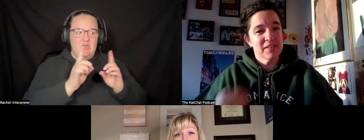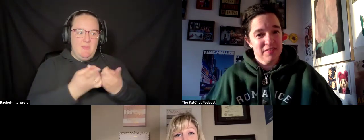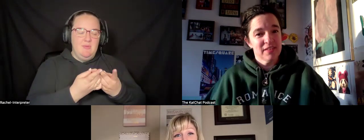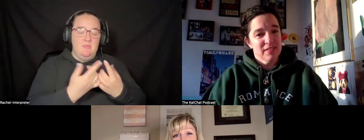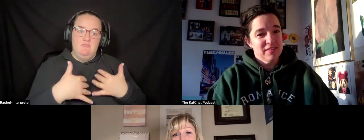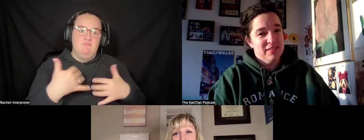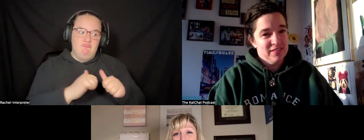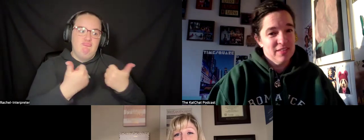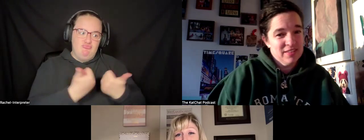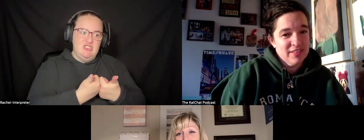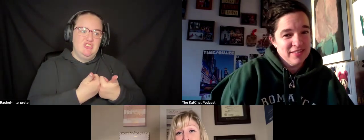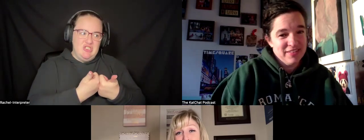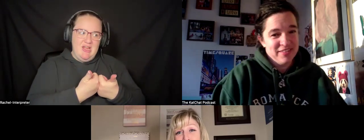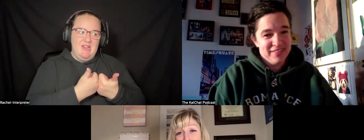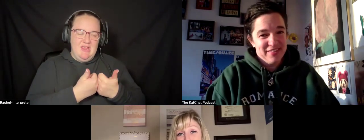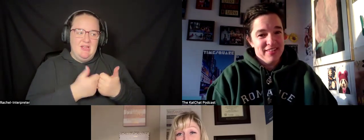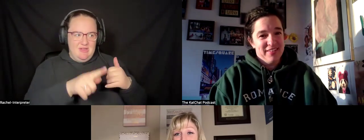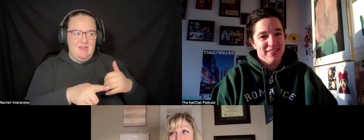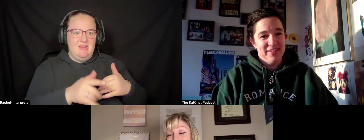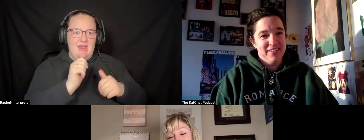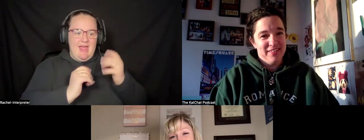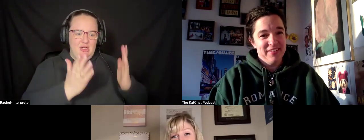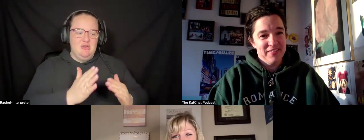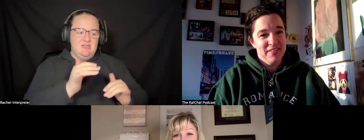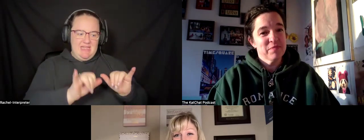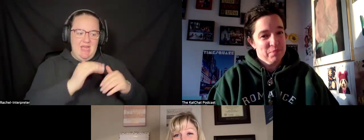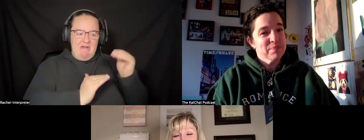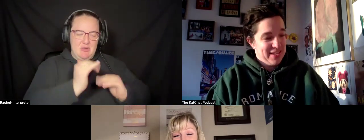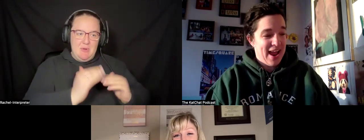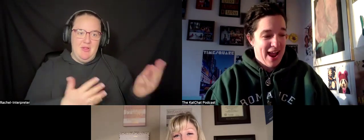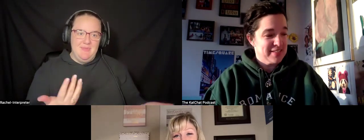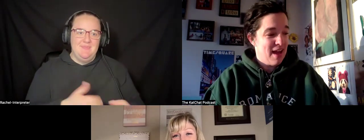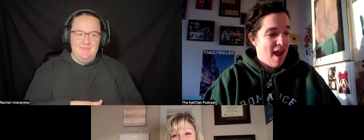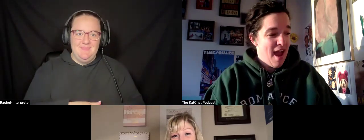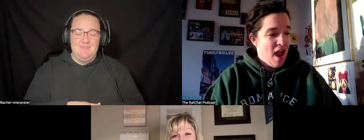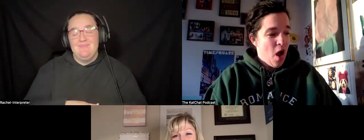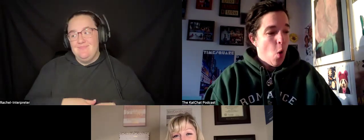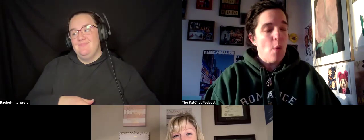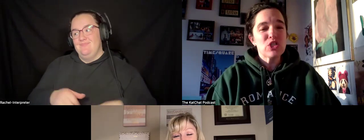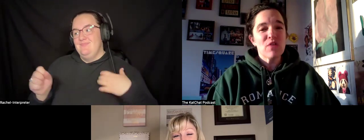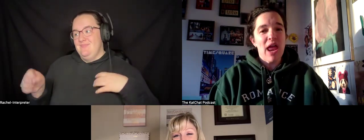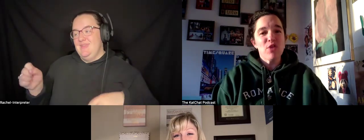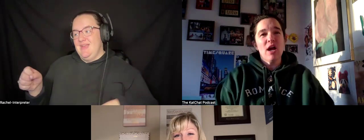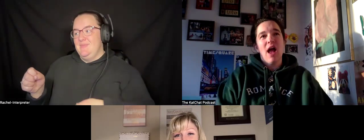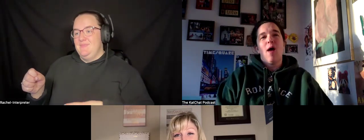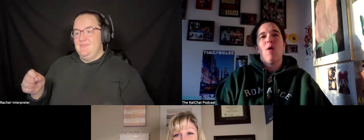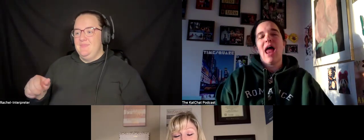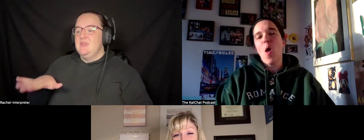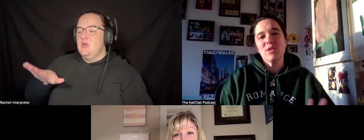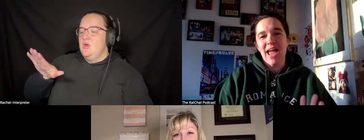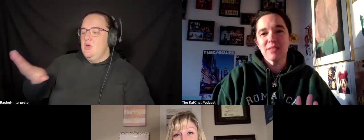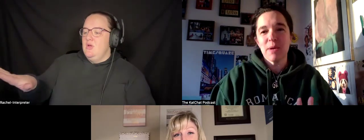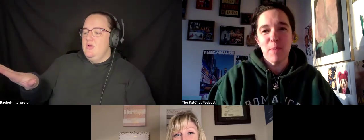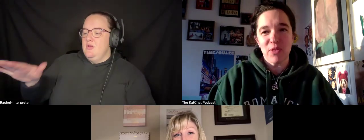challenged to keep the actors as comfortable as they can be. Yeah. What was your favorite? Well,